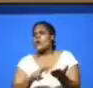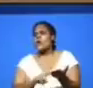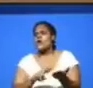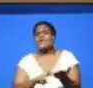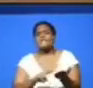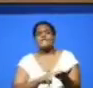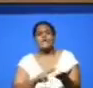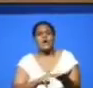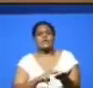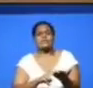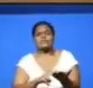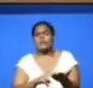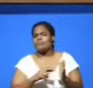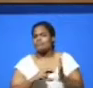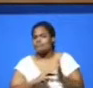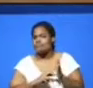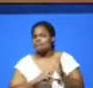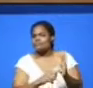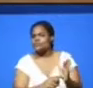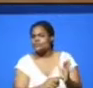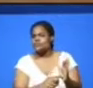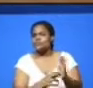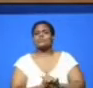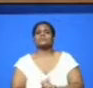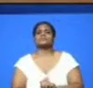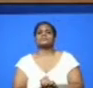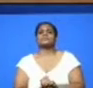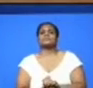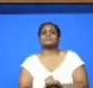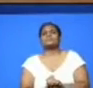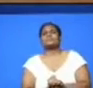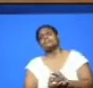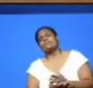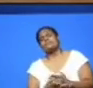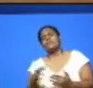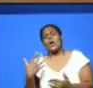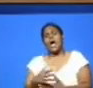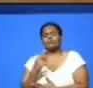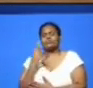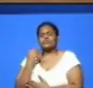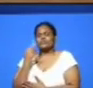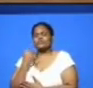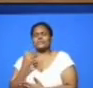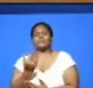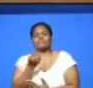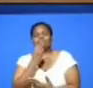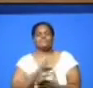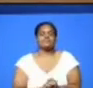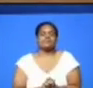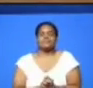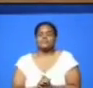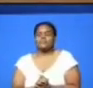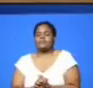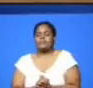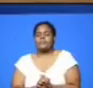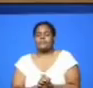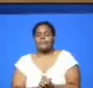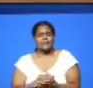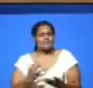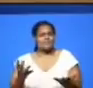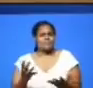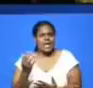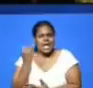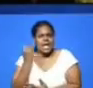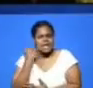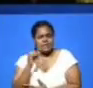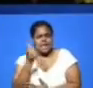the text here makes reference. It's too sweet to be beaten. He said, if any man will